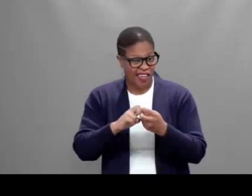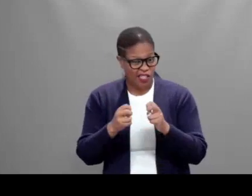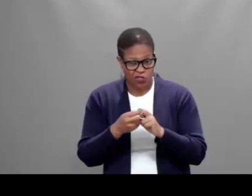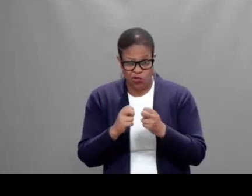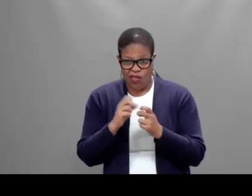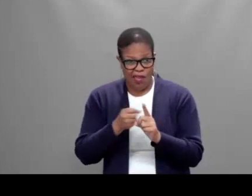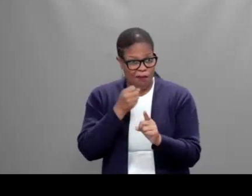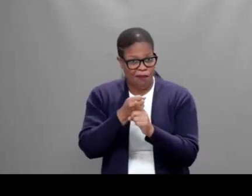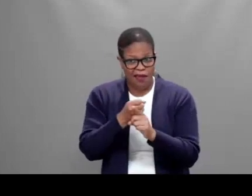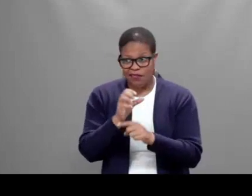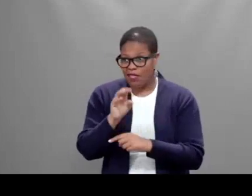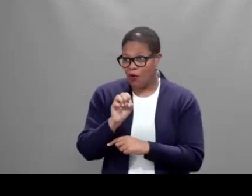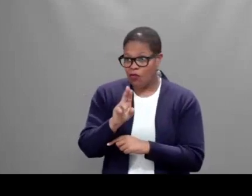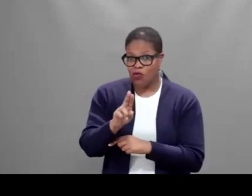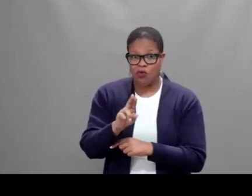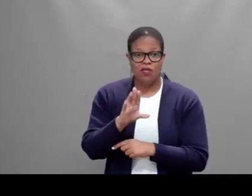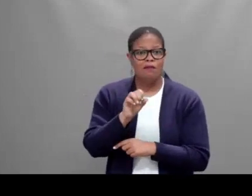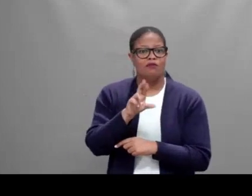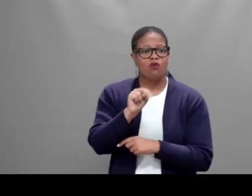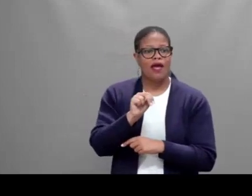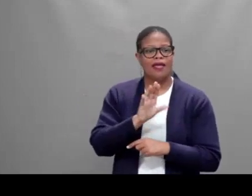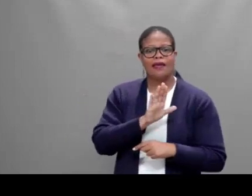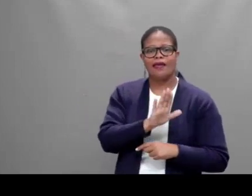that impacts the MOU, then Brian's